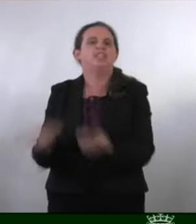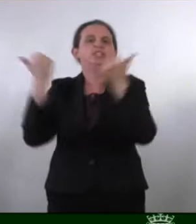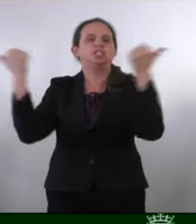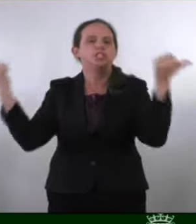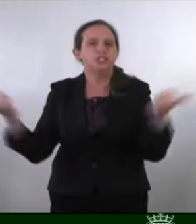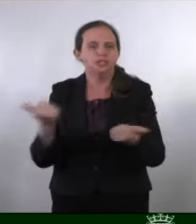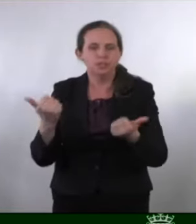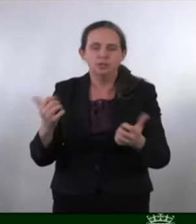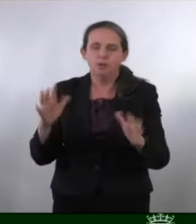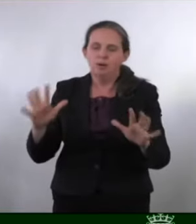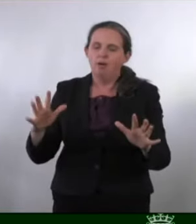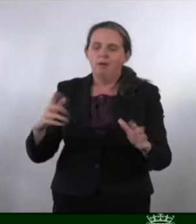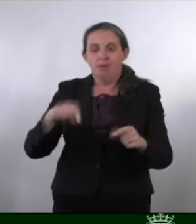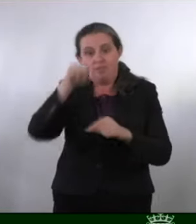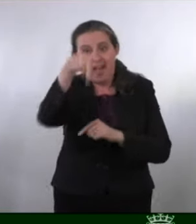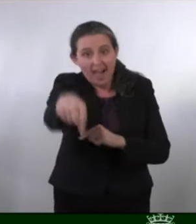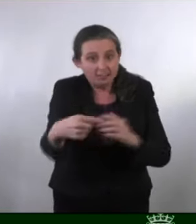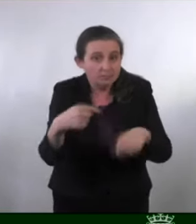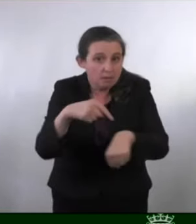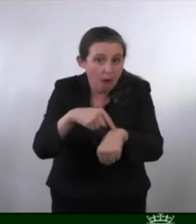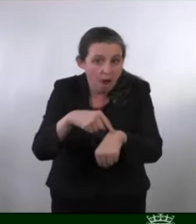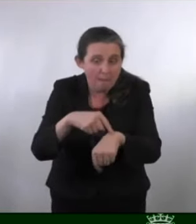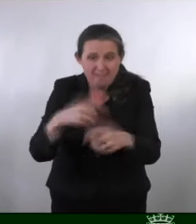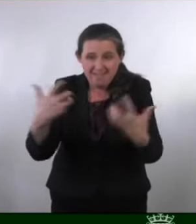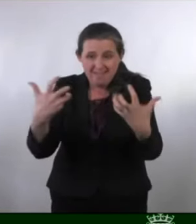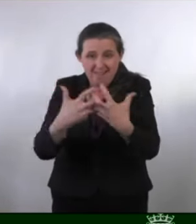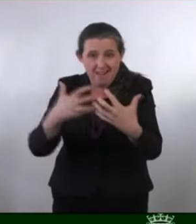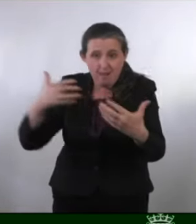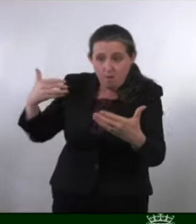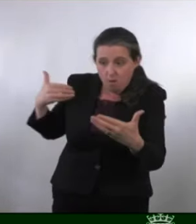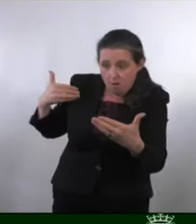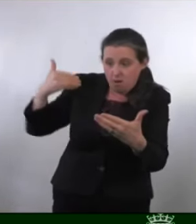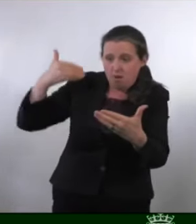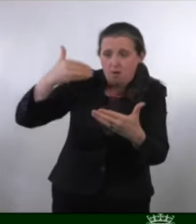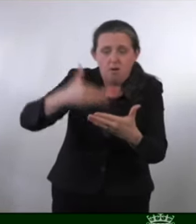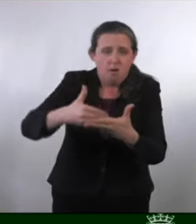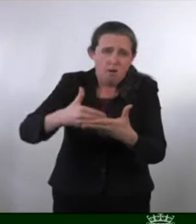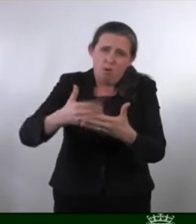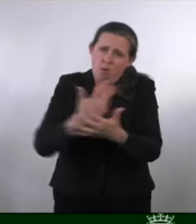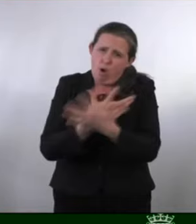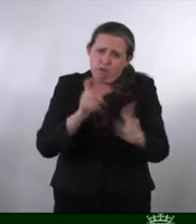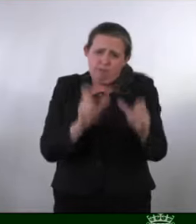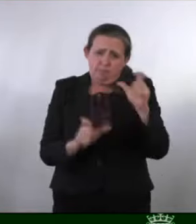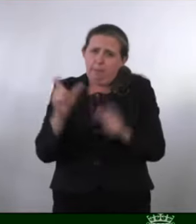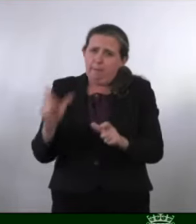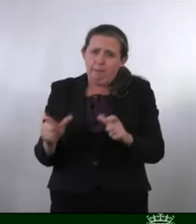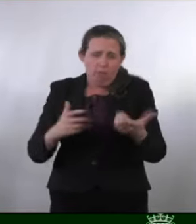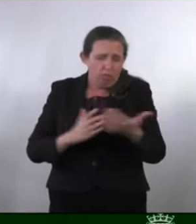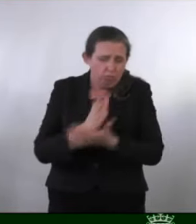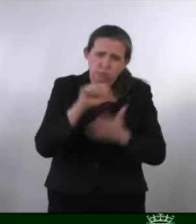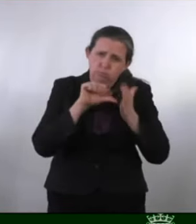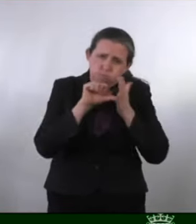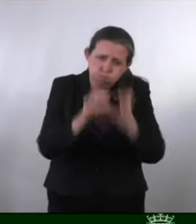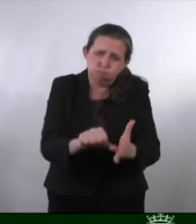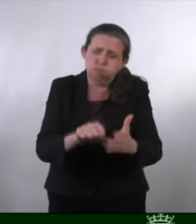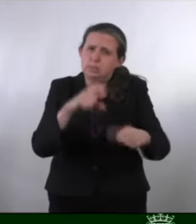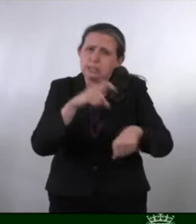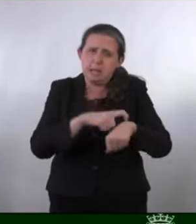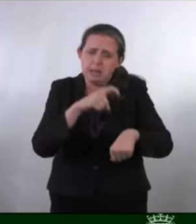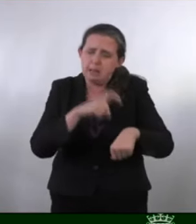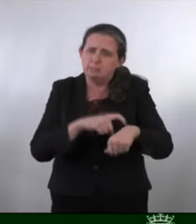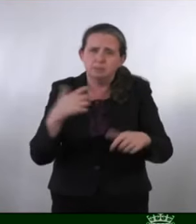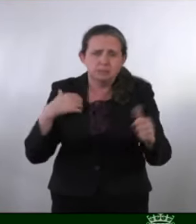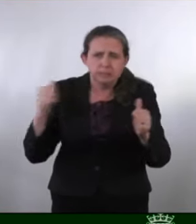have been made possible by the sacrifices of millions of people across the UK. I'm acutely conscious that no